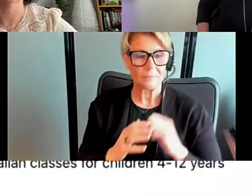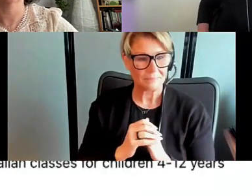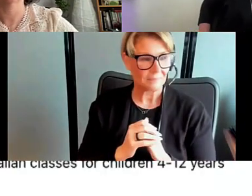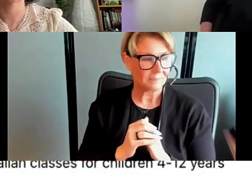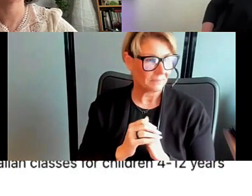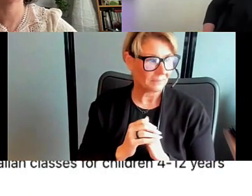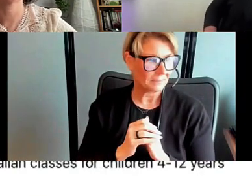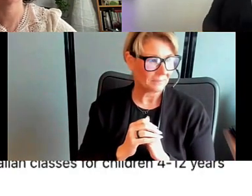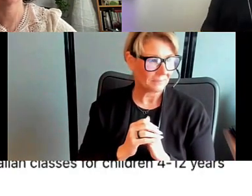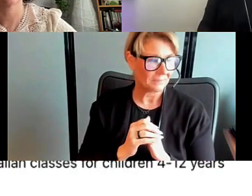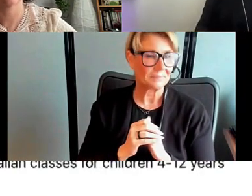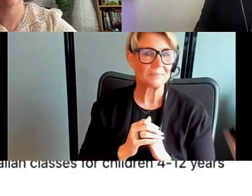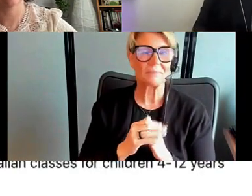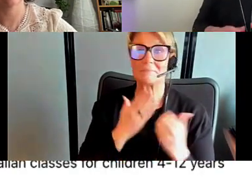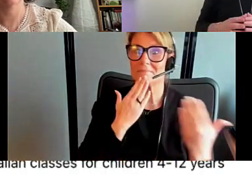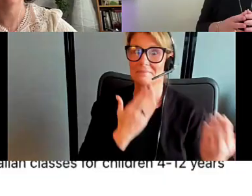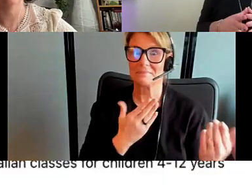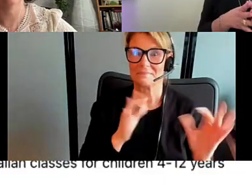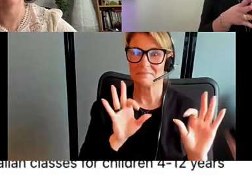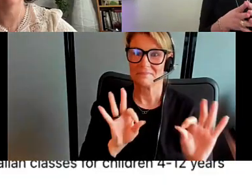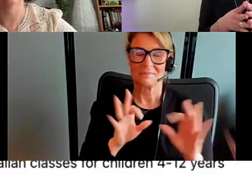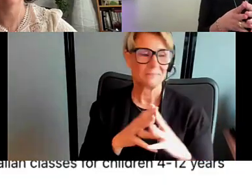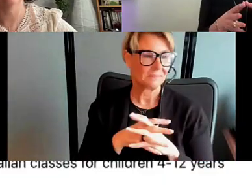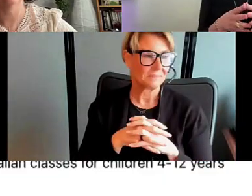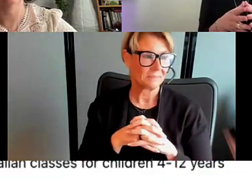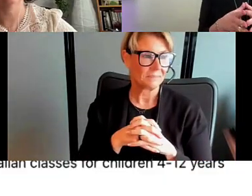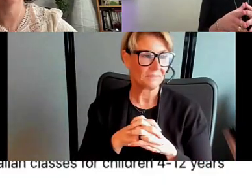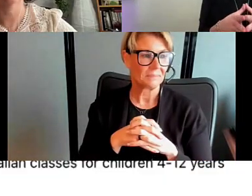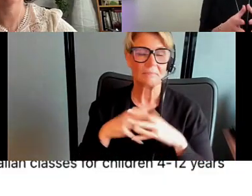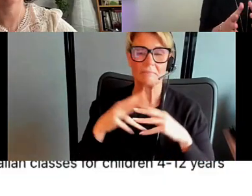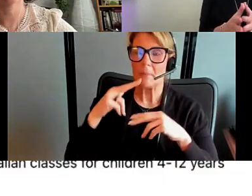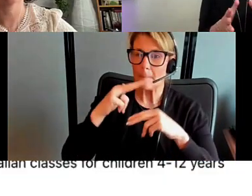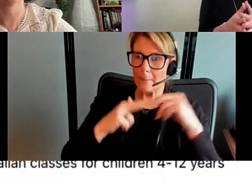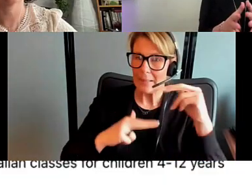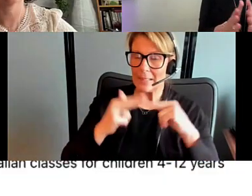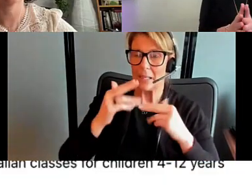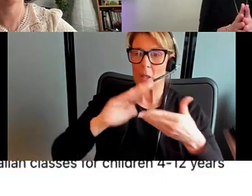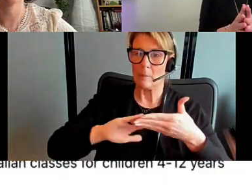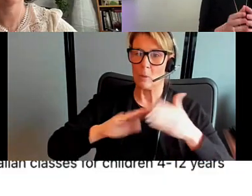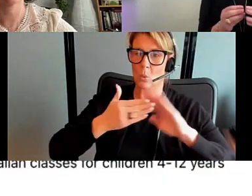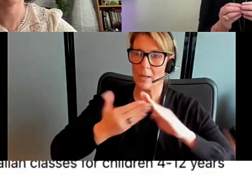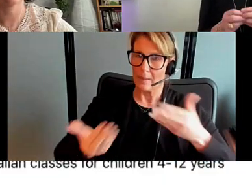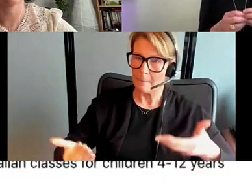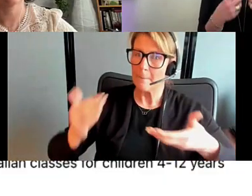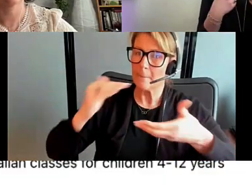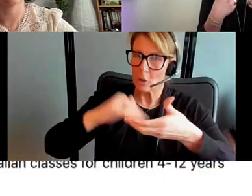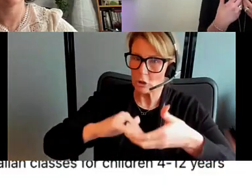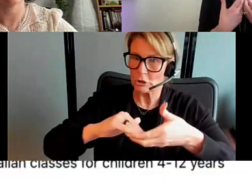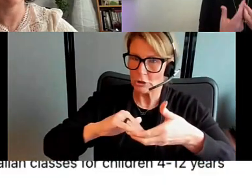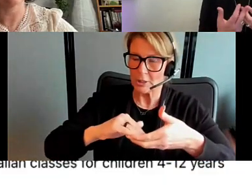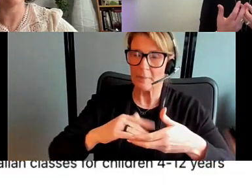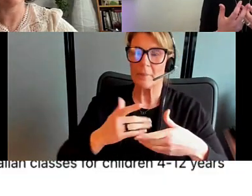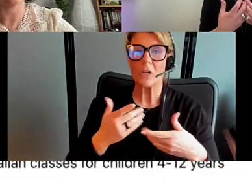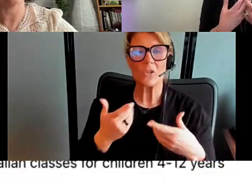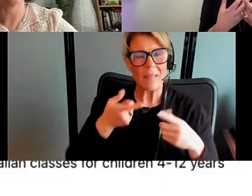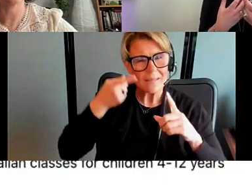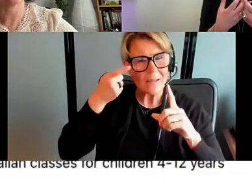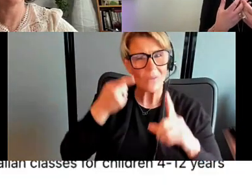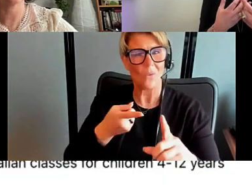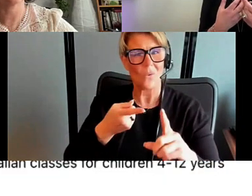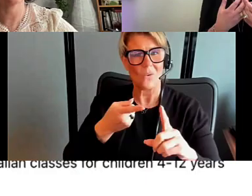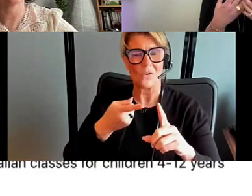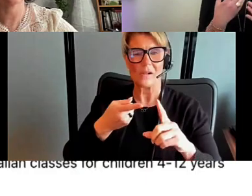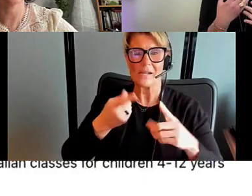Next slide. Yeah, thank you. So the next slide is building community partnerships. And again, like I said, you're building community. That's